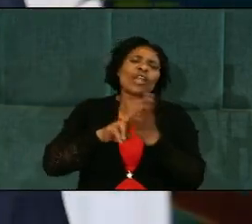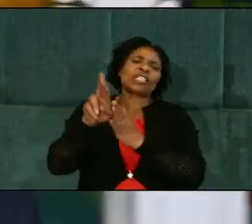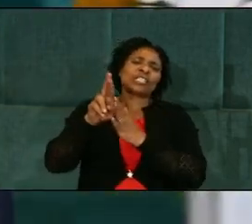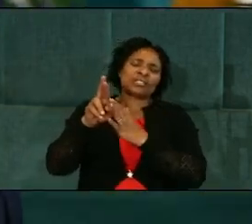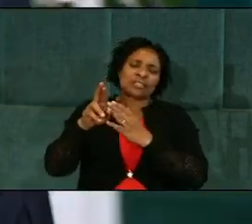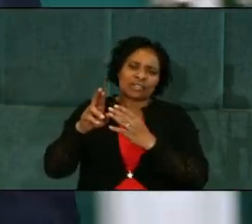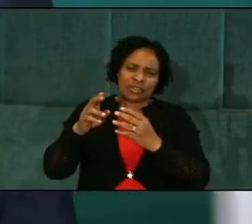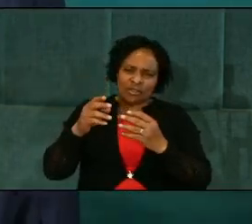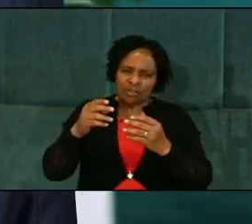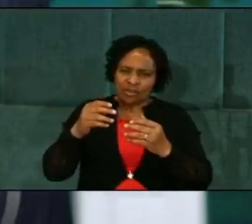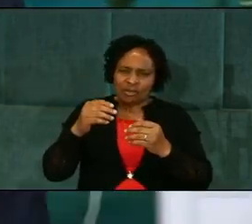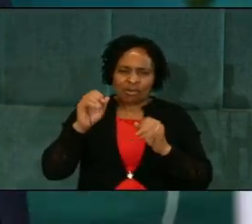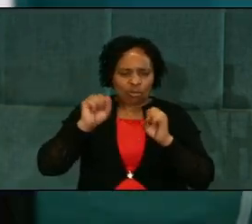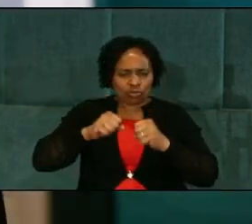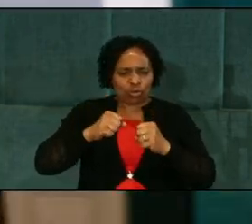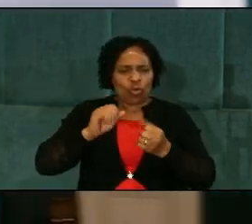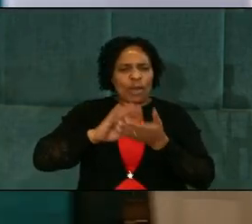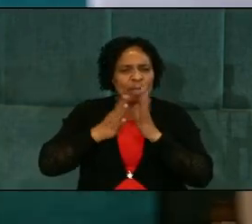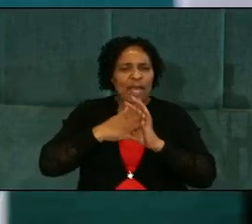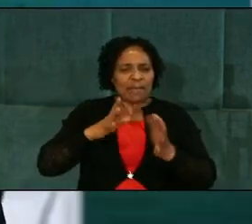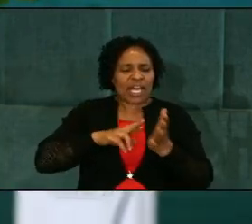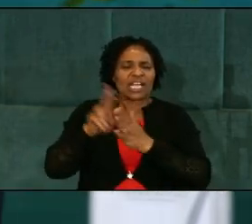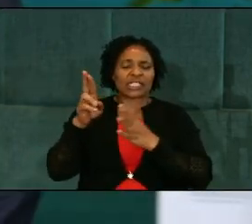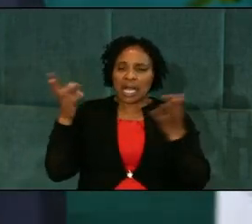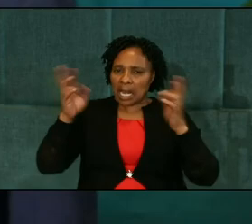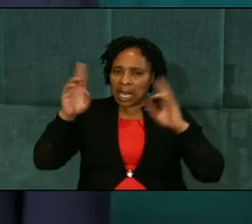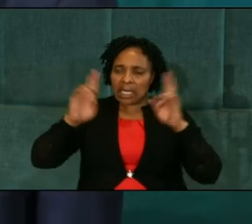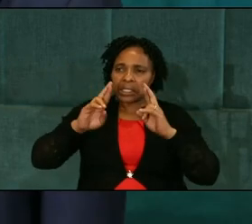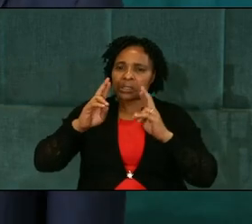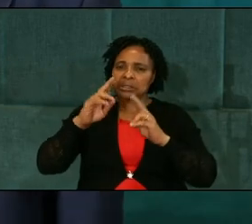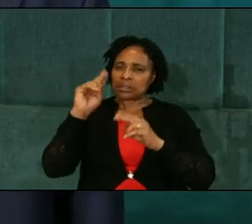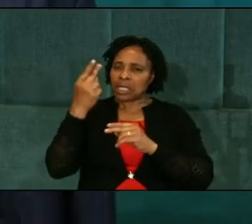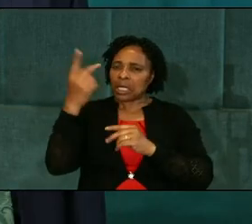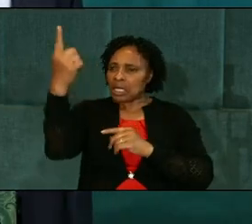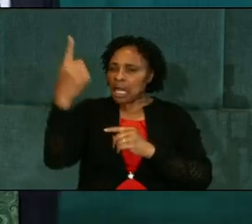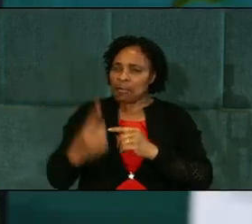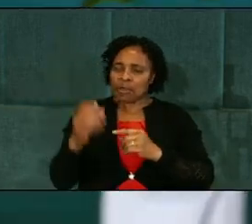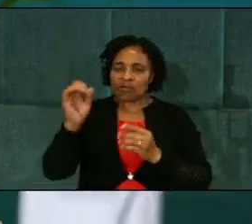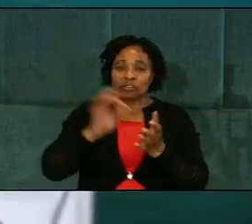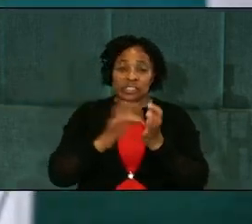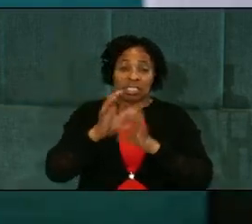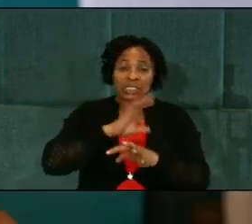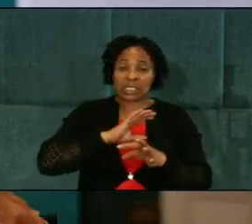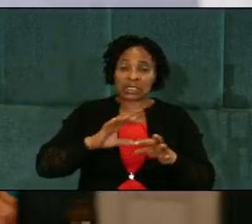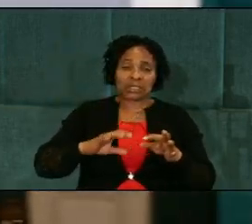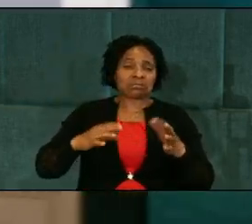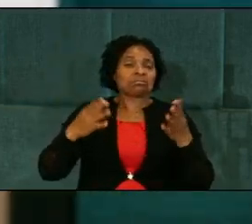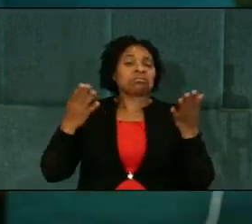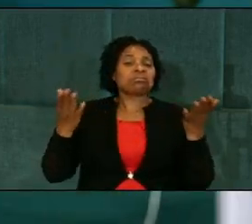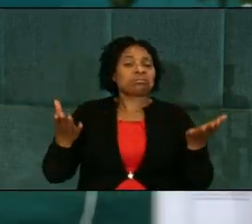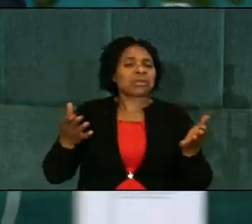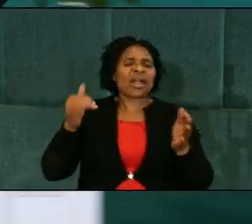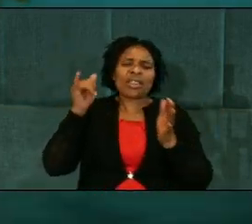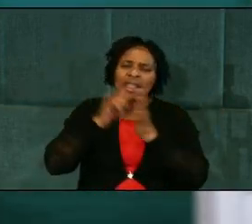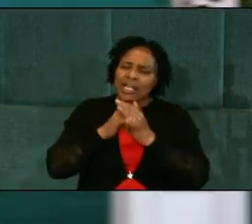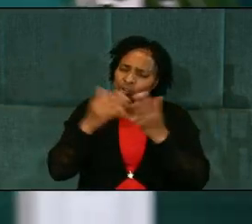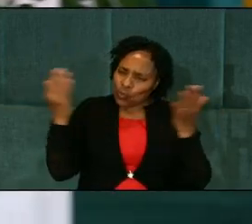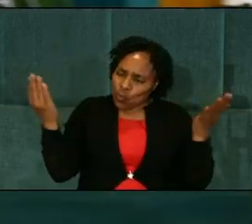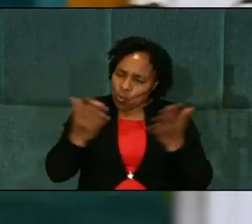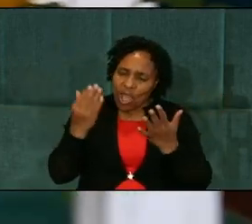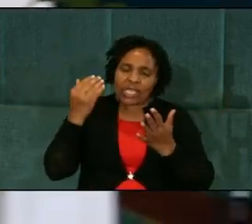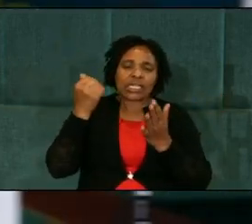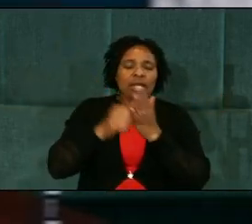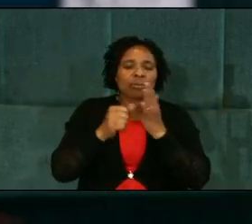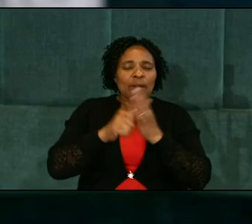very faithful. We're very righteous. We are ready for the second coming of the Lord. Well, that's where the problem lies. You say